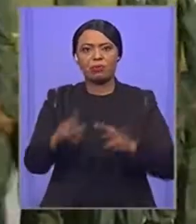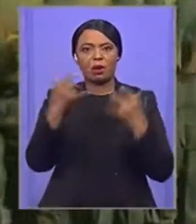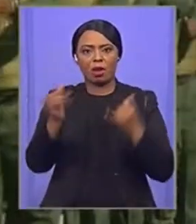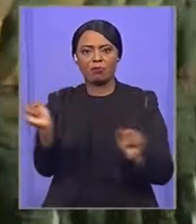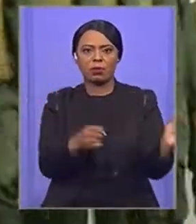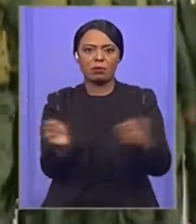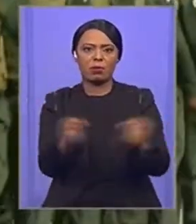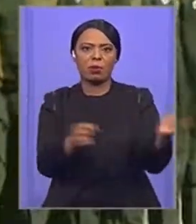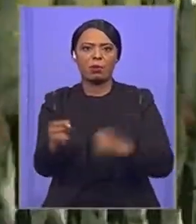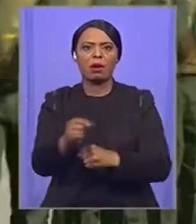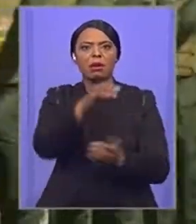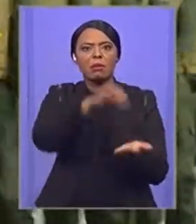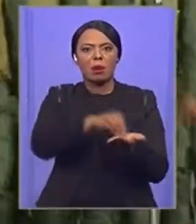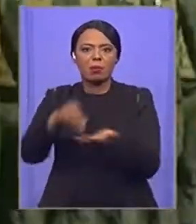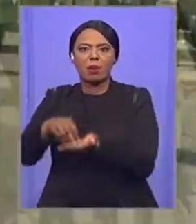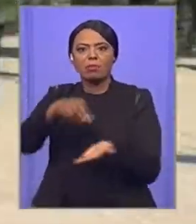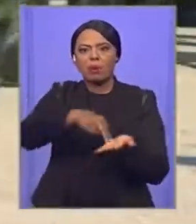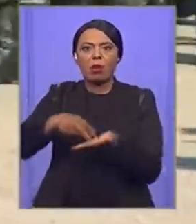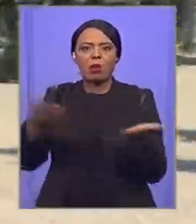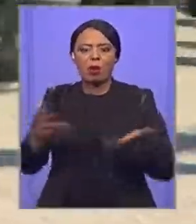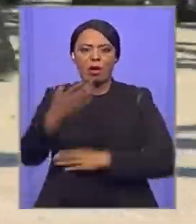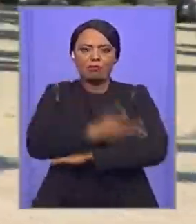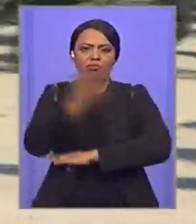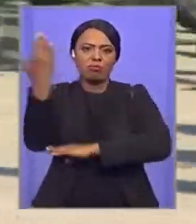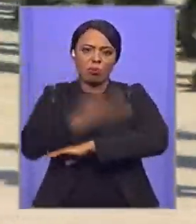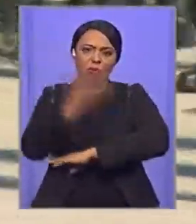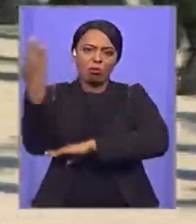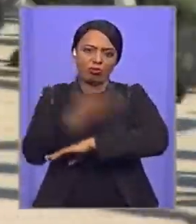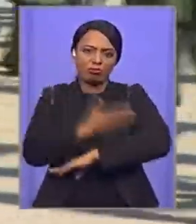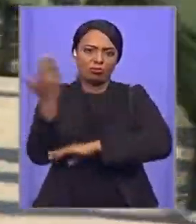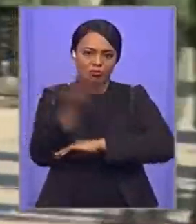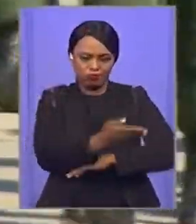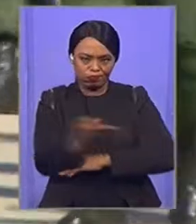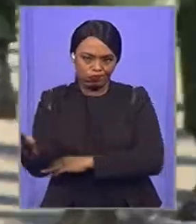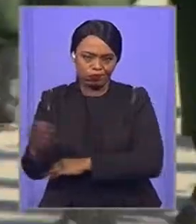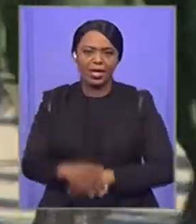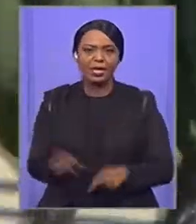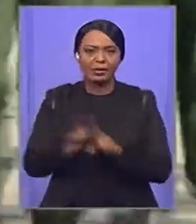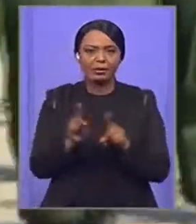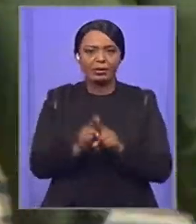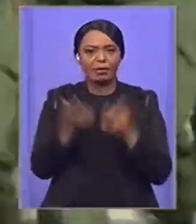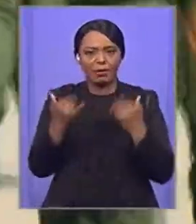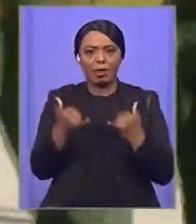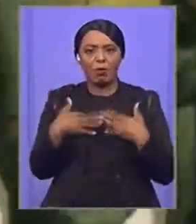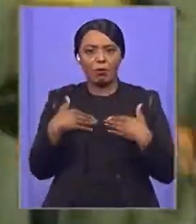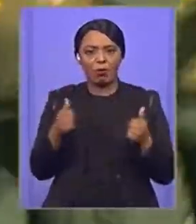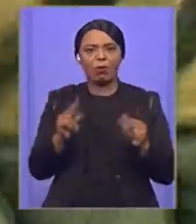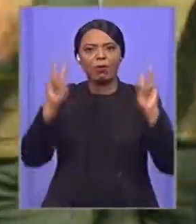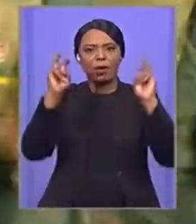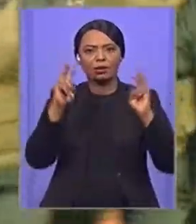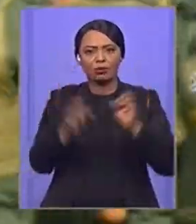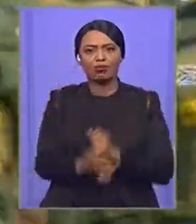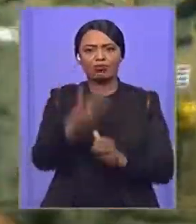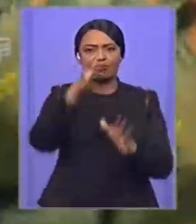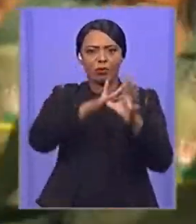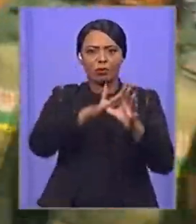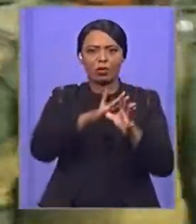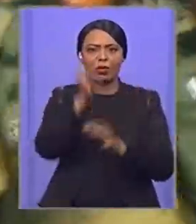bea Mellwaneng ka monageng. Kgotlelelo le leemo la bona la lephelo e bego le selo seo se bego se lebeletšwe tlhatlhong ya